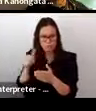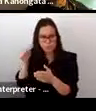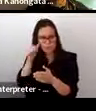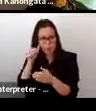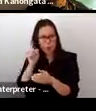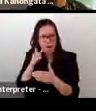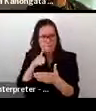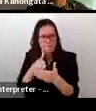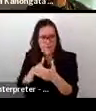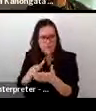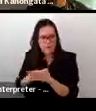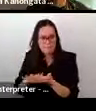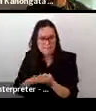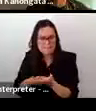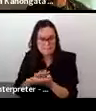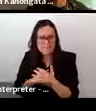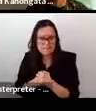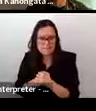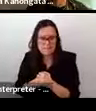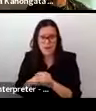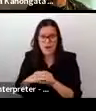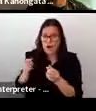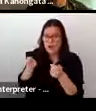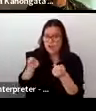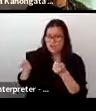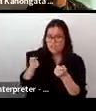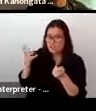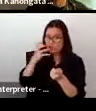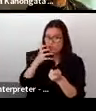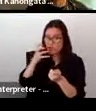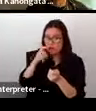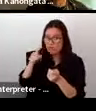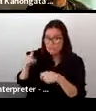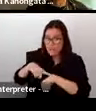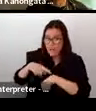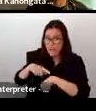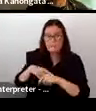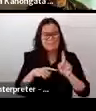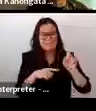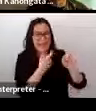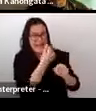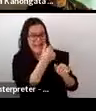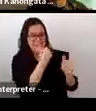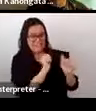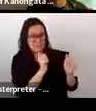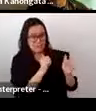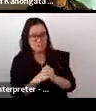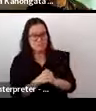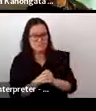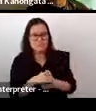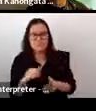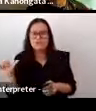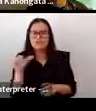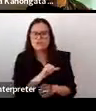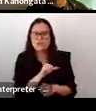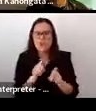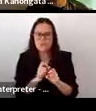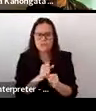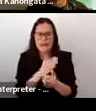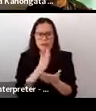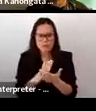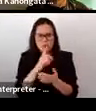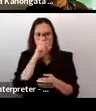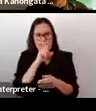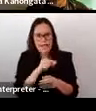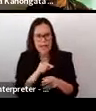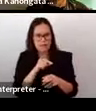Yeah, I'm almost there. Create a duty, mandate enforcement powers, as other countries have done. New Zealanders with